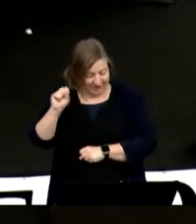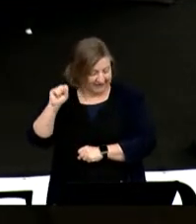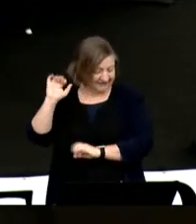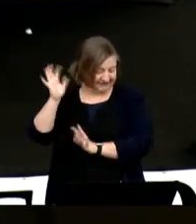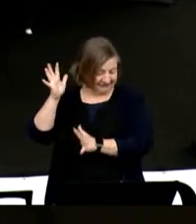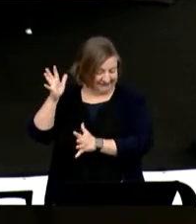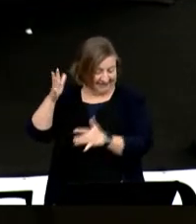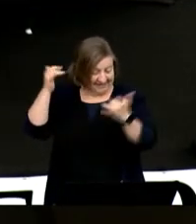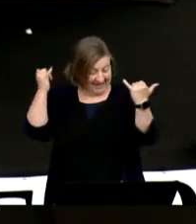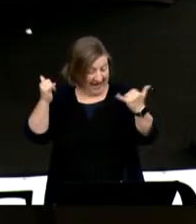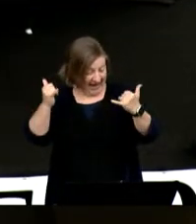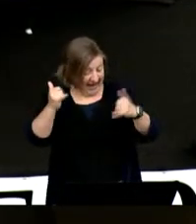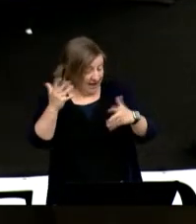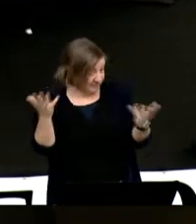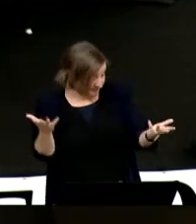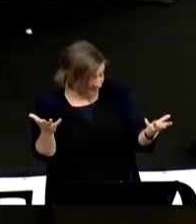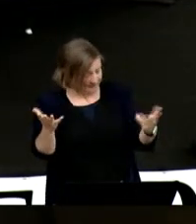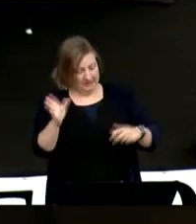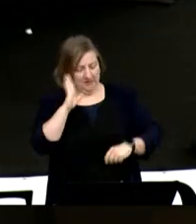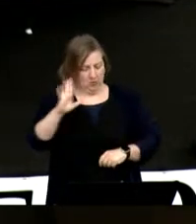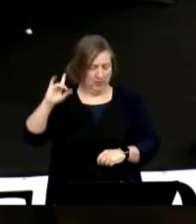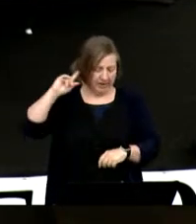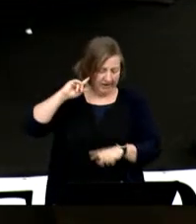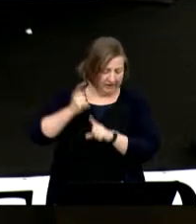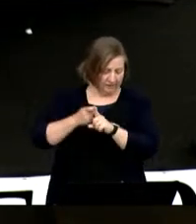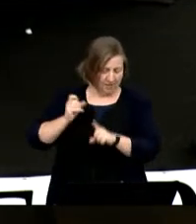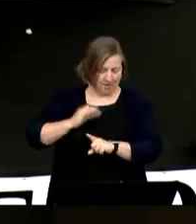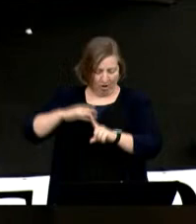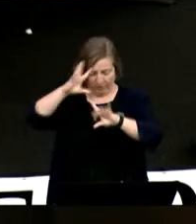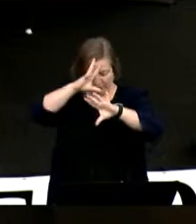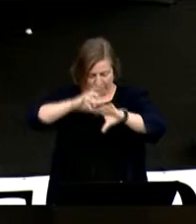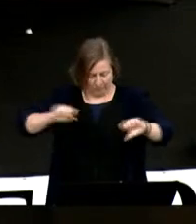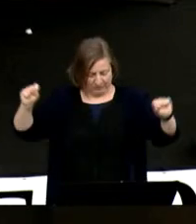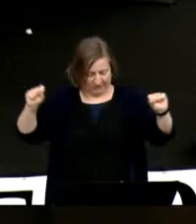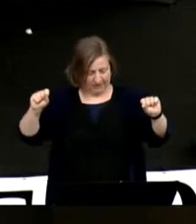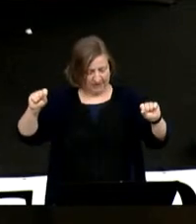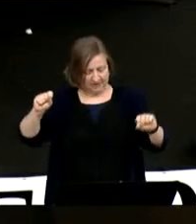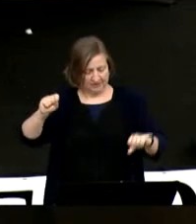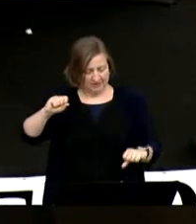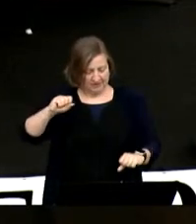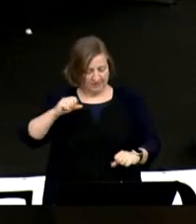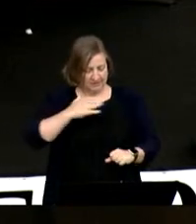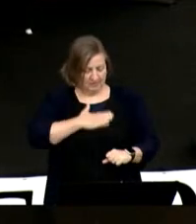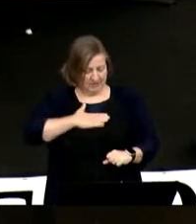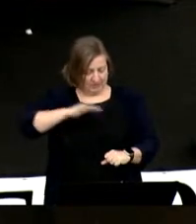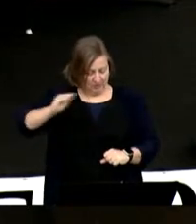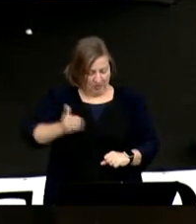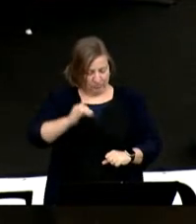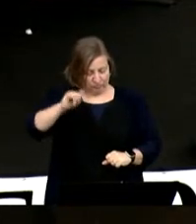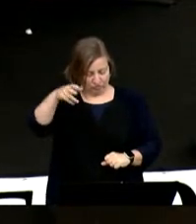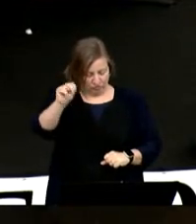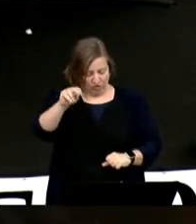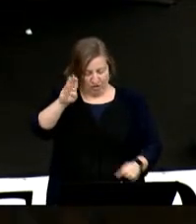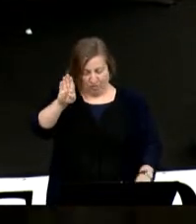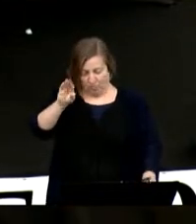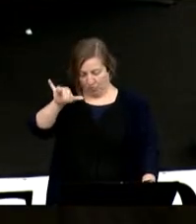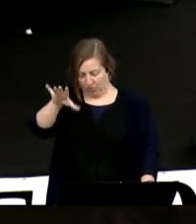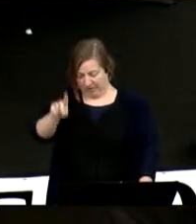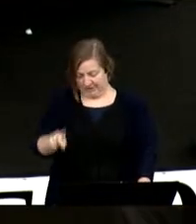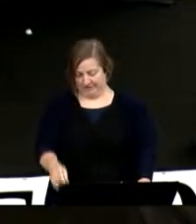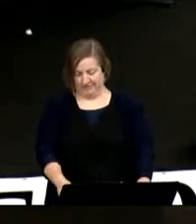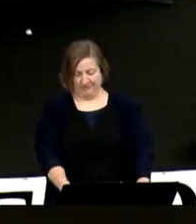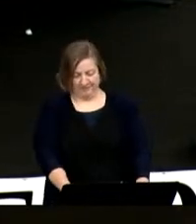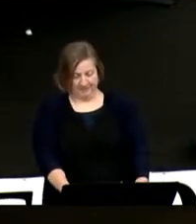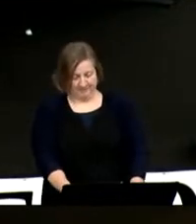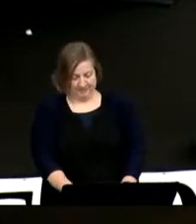Now it's time to hear from our superintendent, Please welcome Tom Boy.